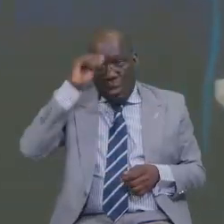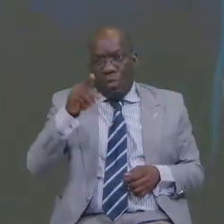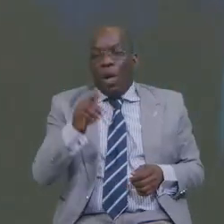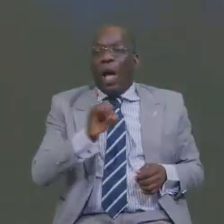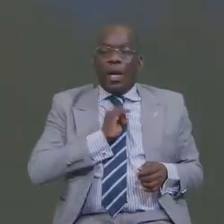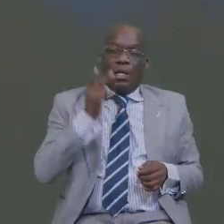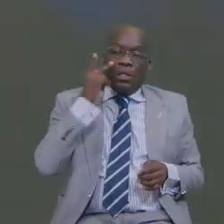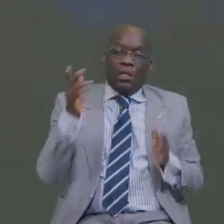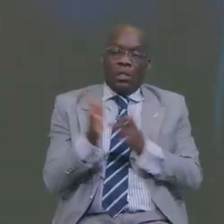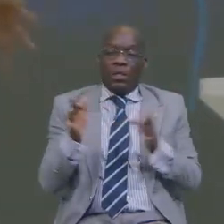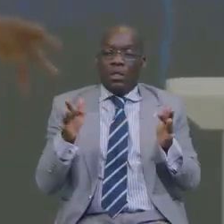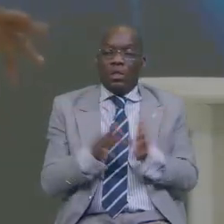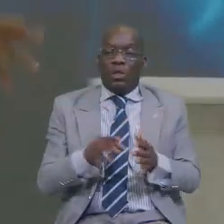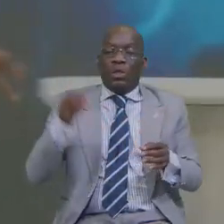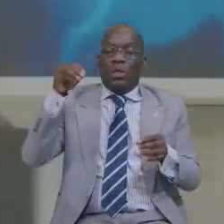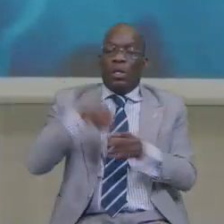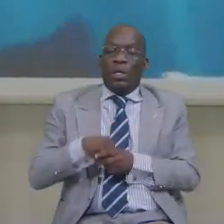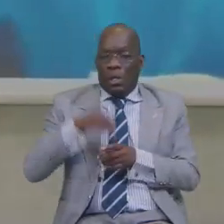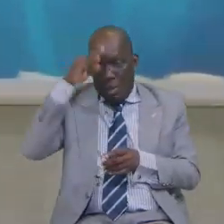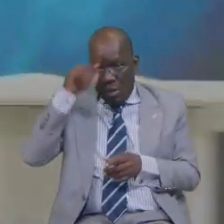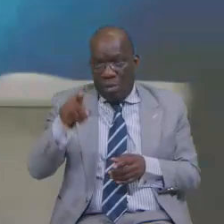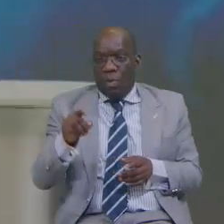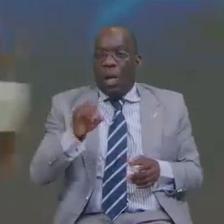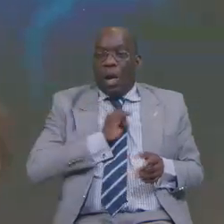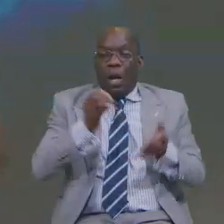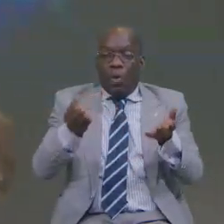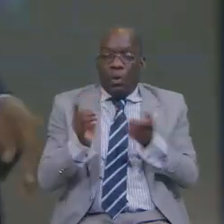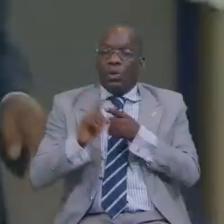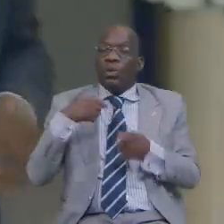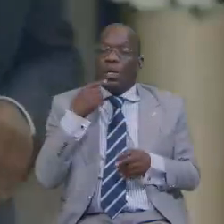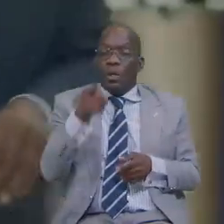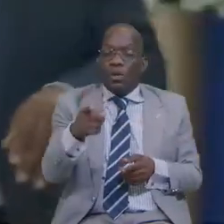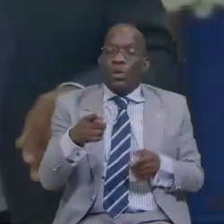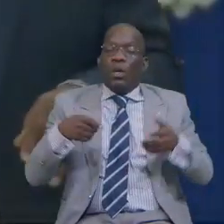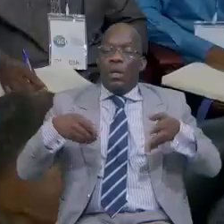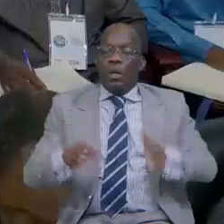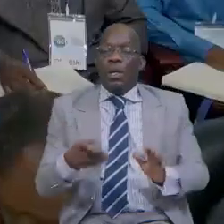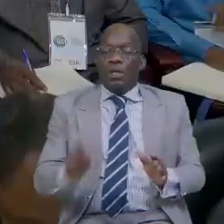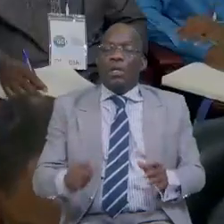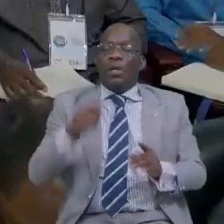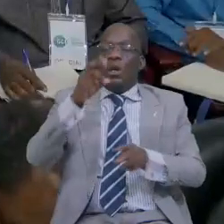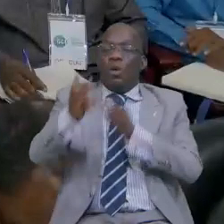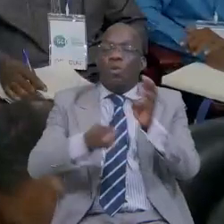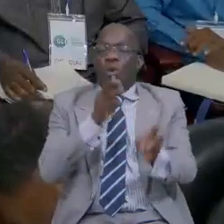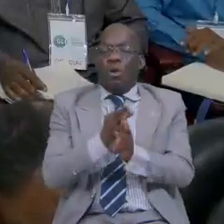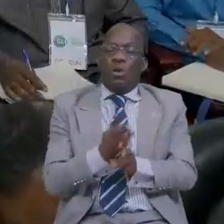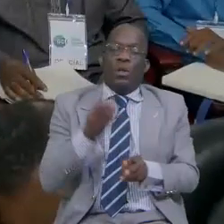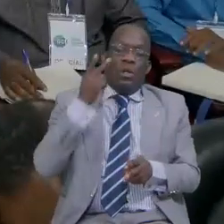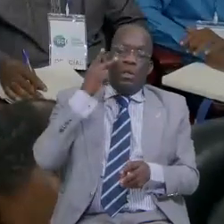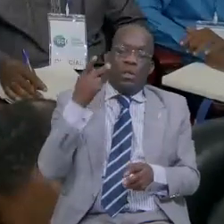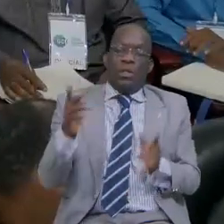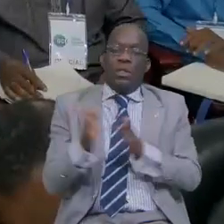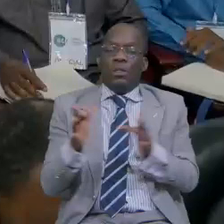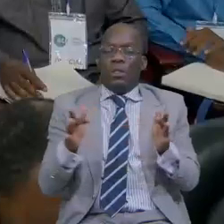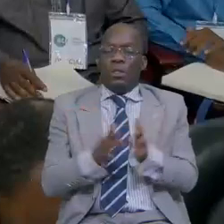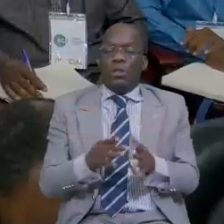you today, let the world see Jesus in you. Let the people in